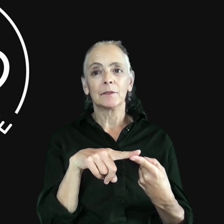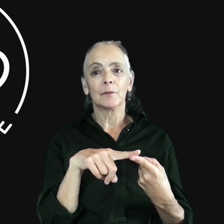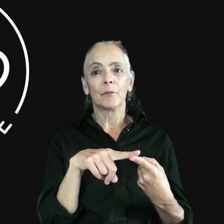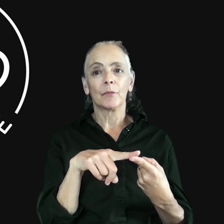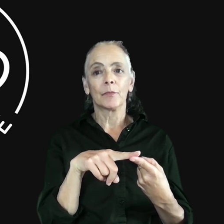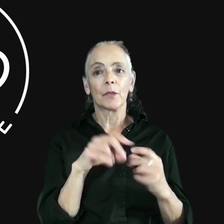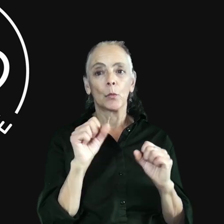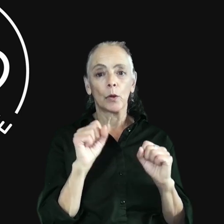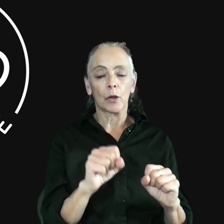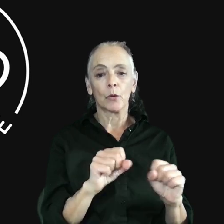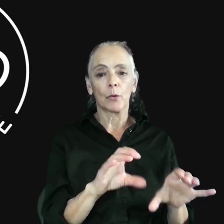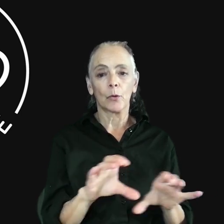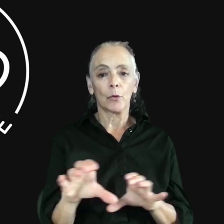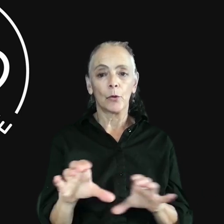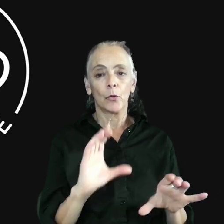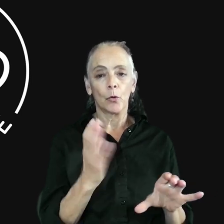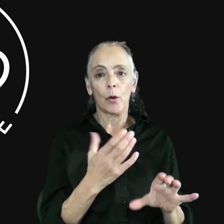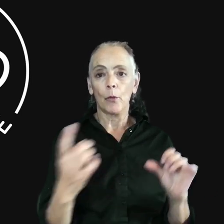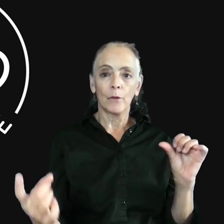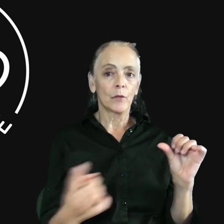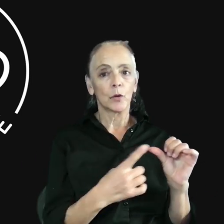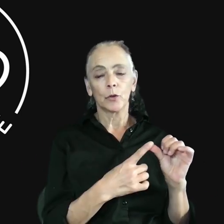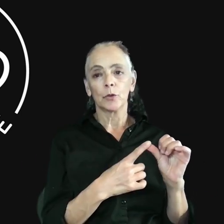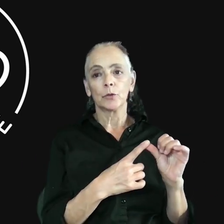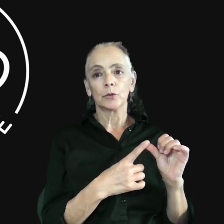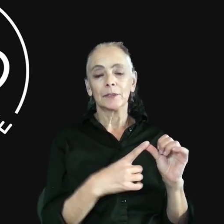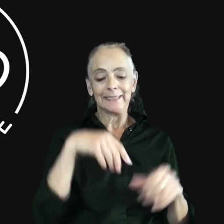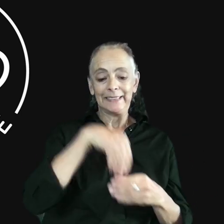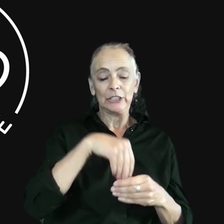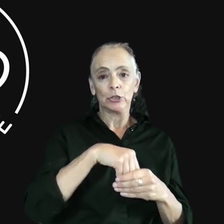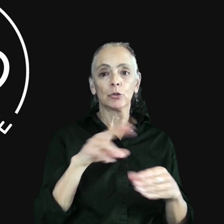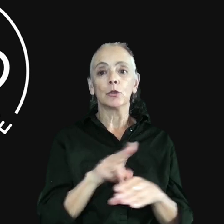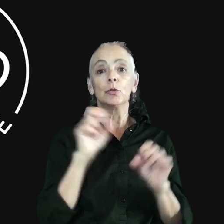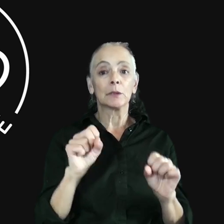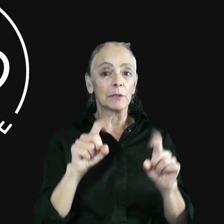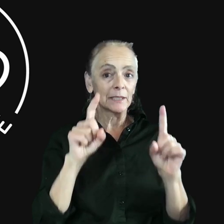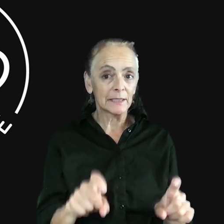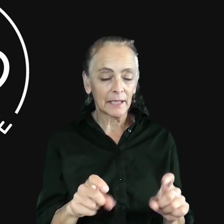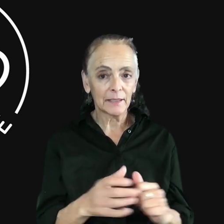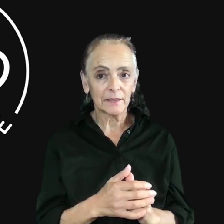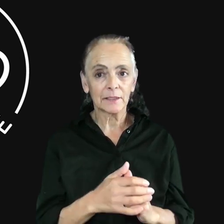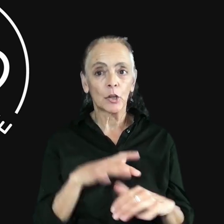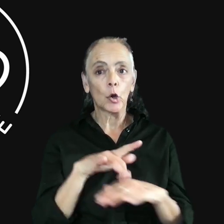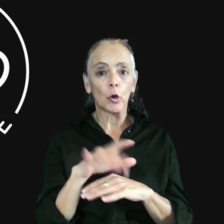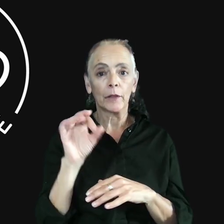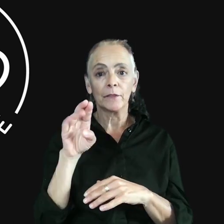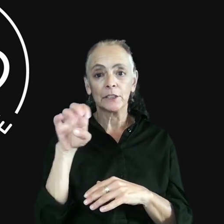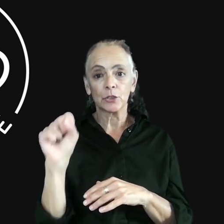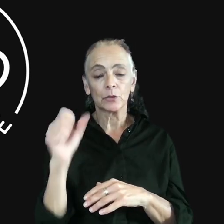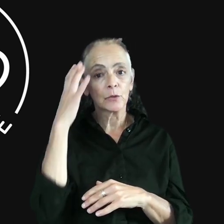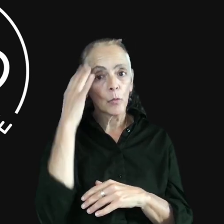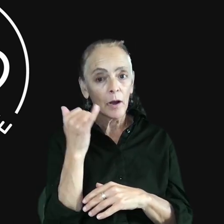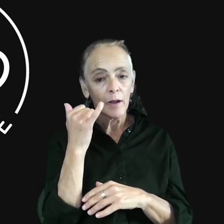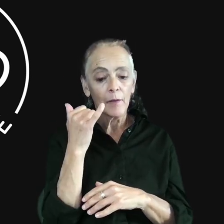could do our very first internal usability test you know on very early features because we were exactly